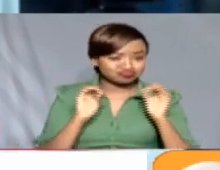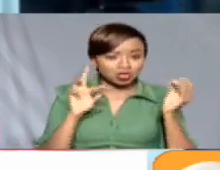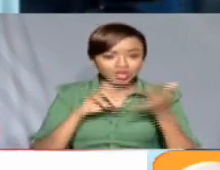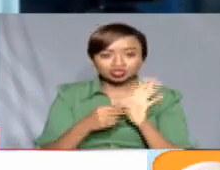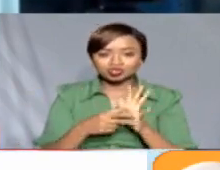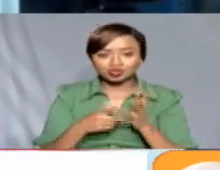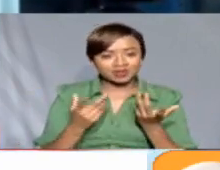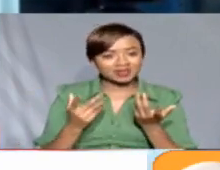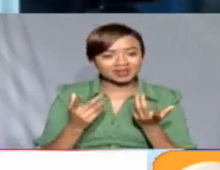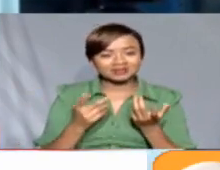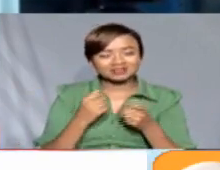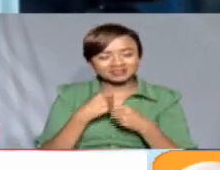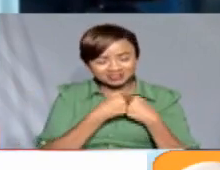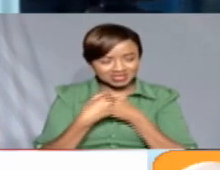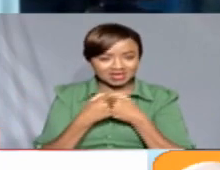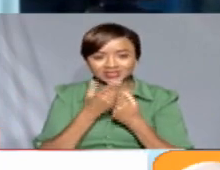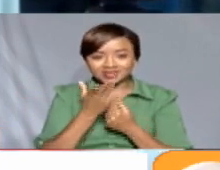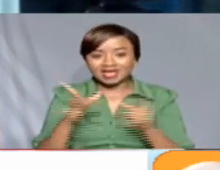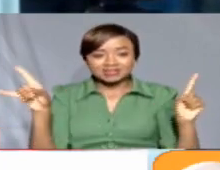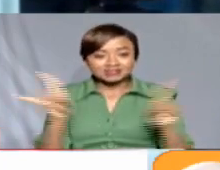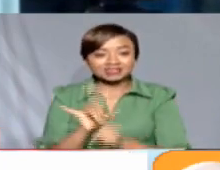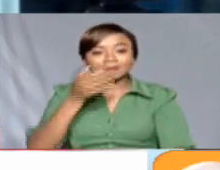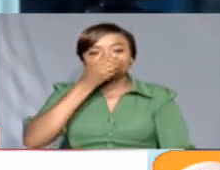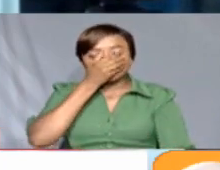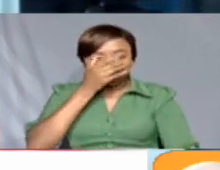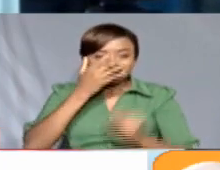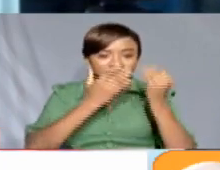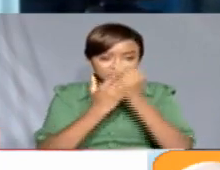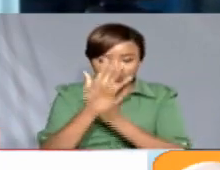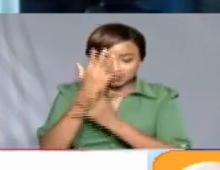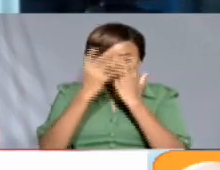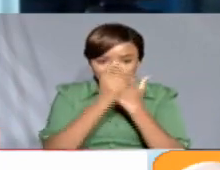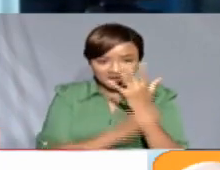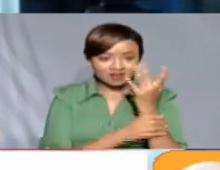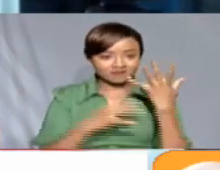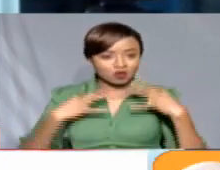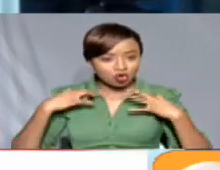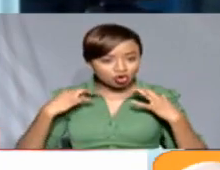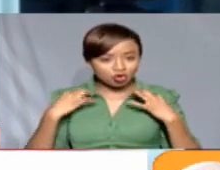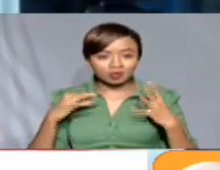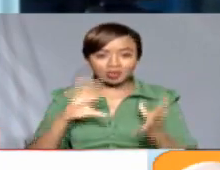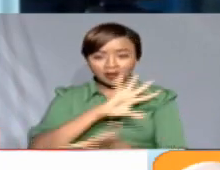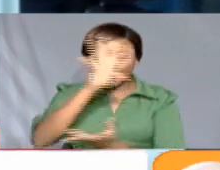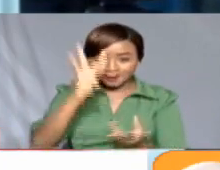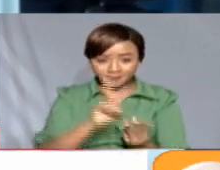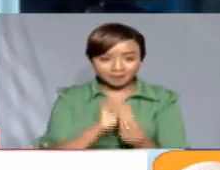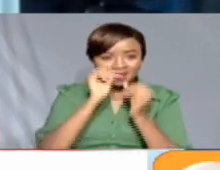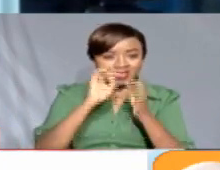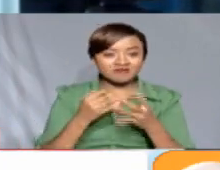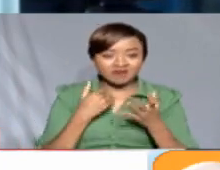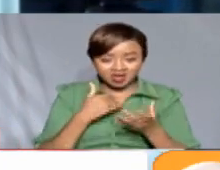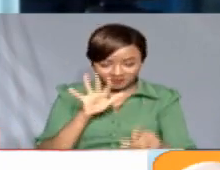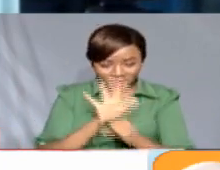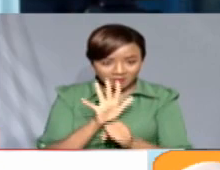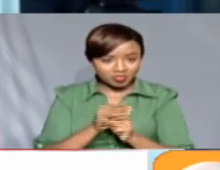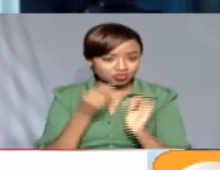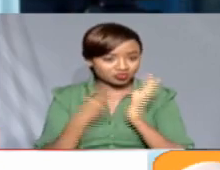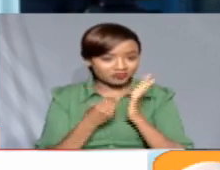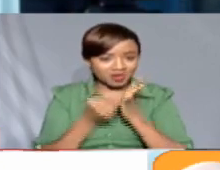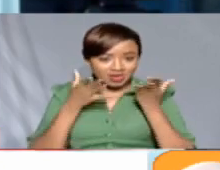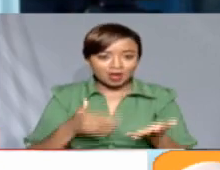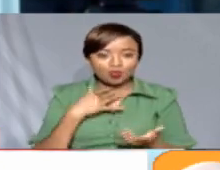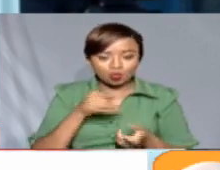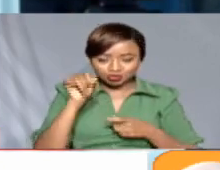about reagents, even masks, gloves, gowns. If you had all the money in the world today and you want to